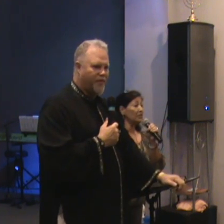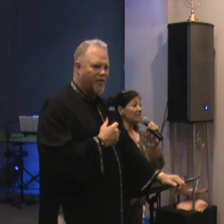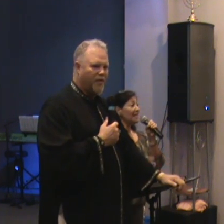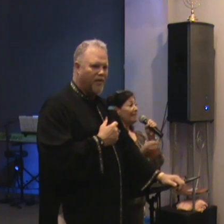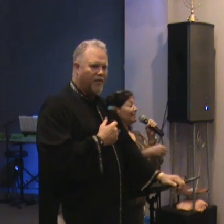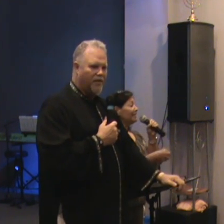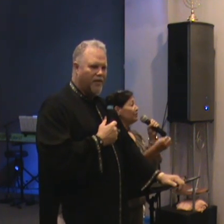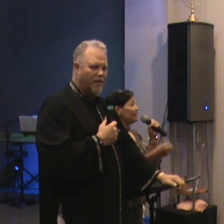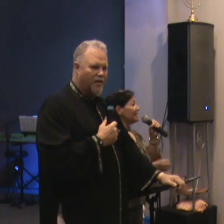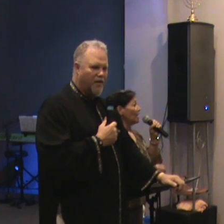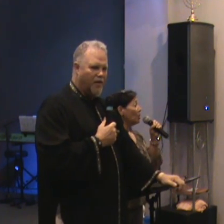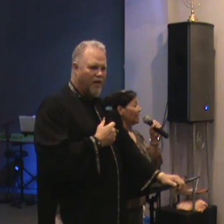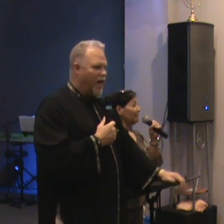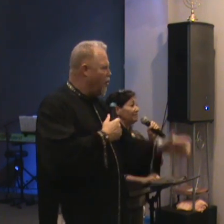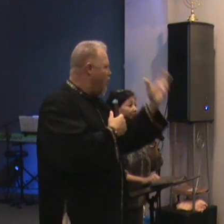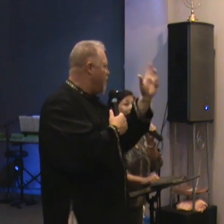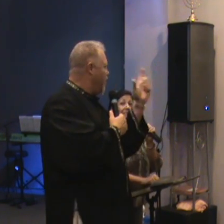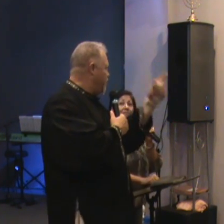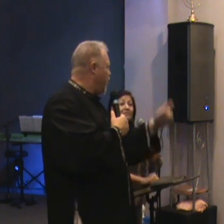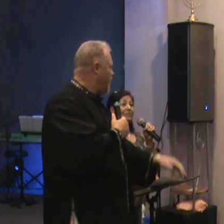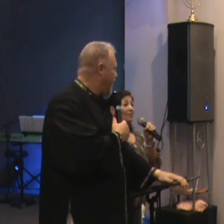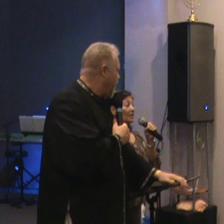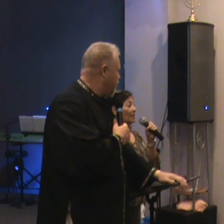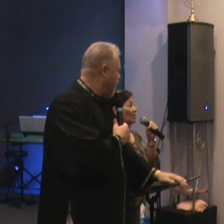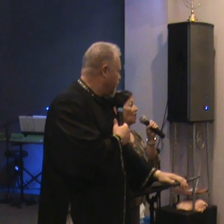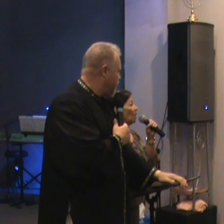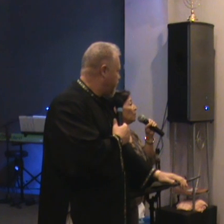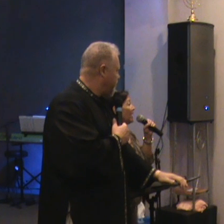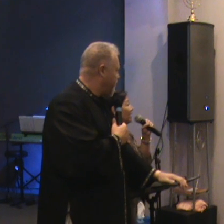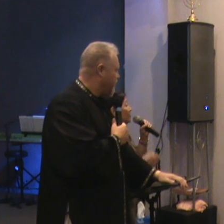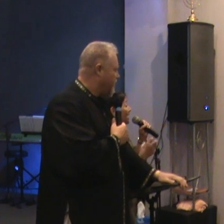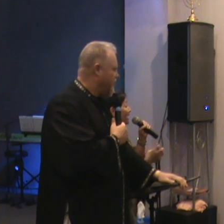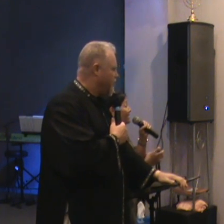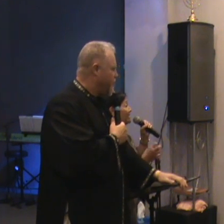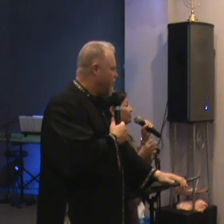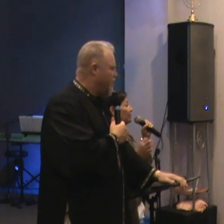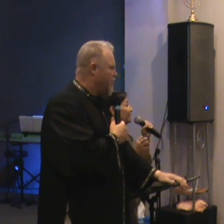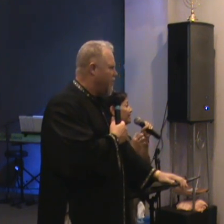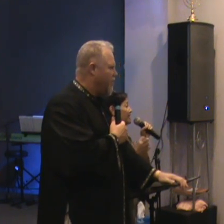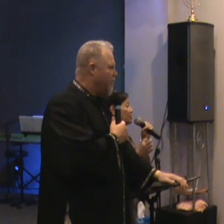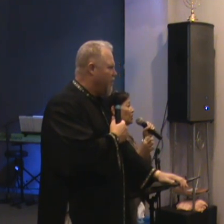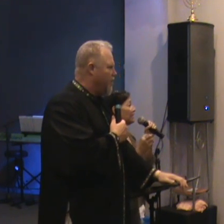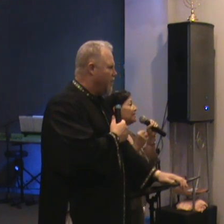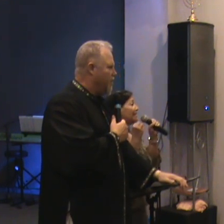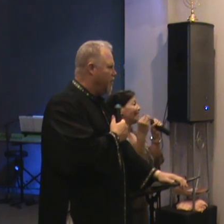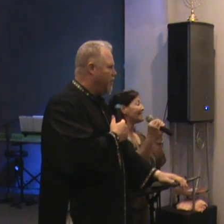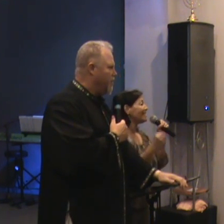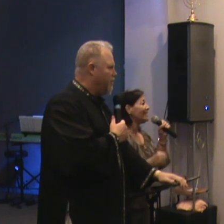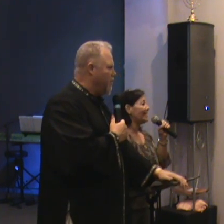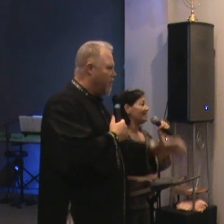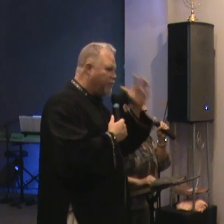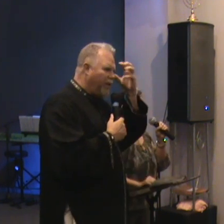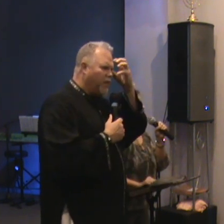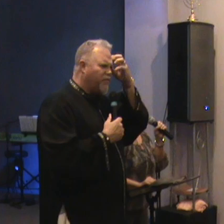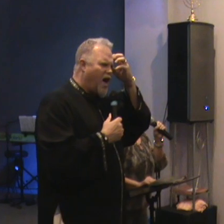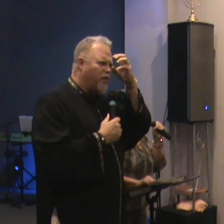Porque Dios está levantando en esta hora. An army of third day intercessors. Un ejército de intercesores del tercer